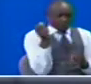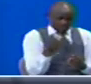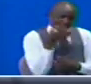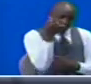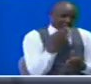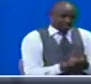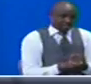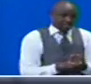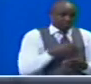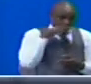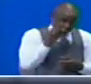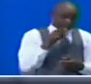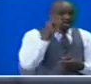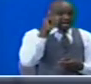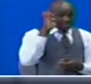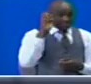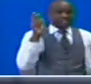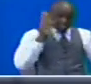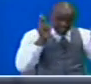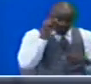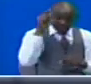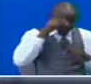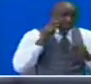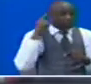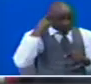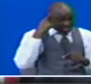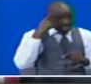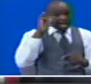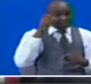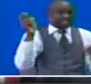so. Do you think the IEBC is ready for this year's elections?